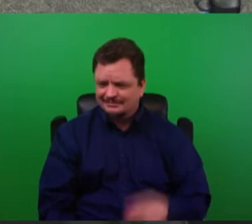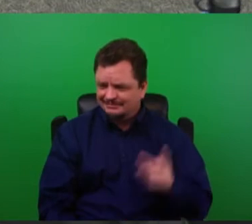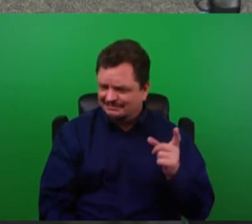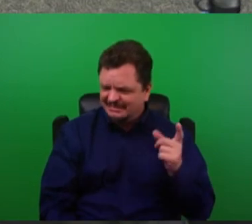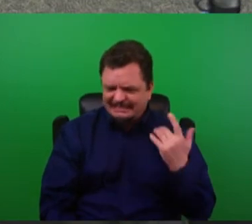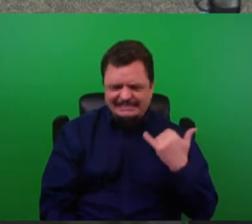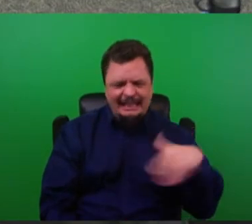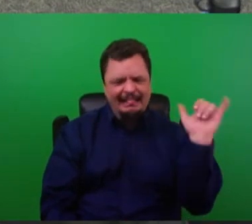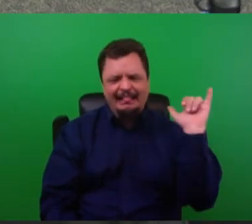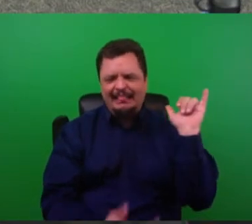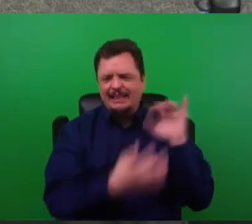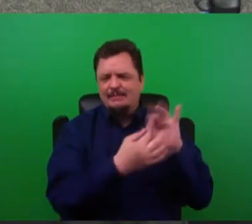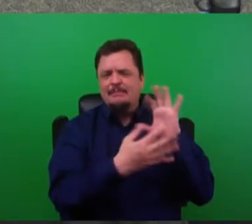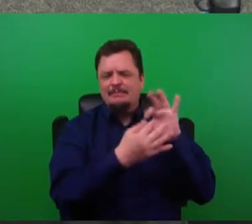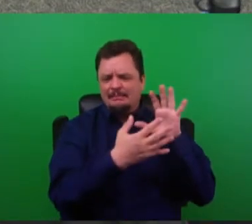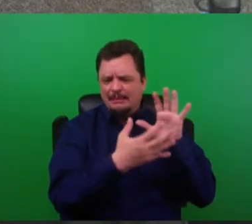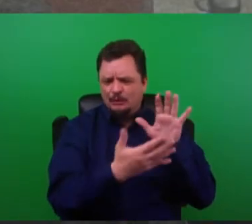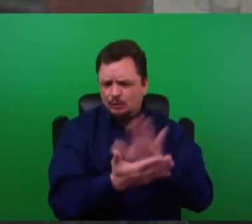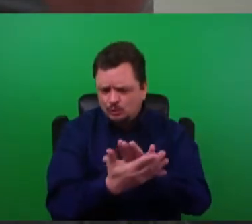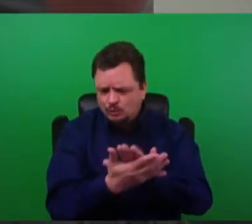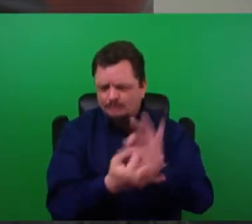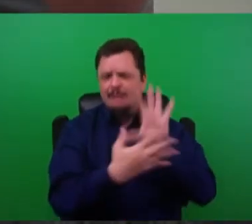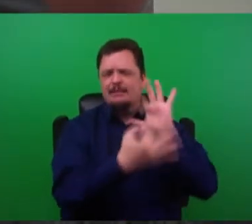Yes. And